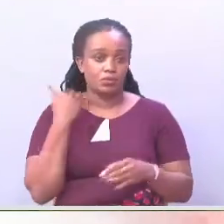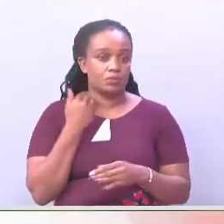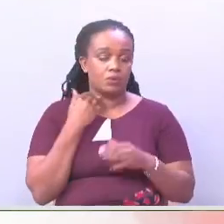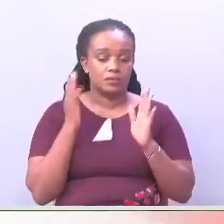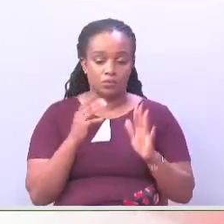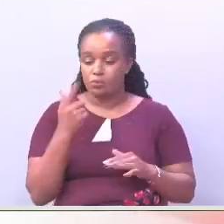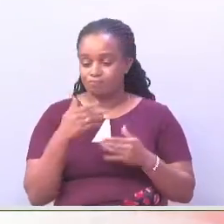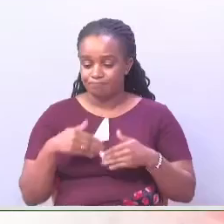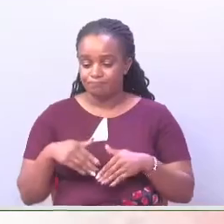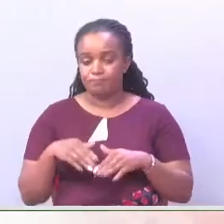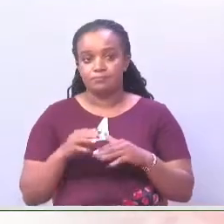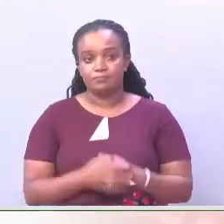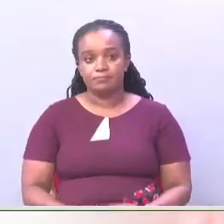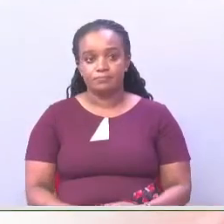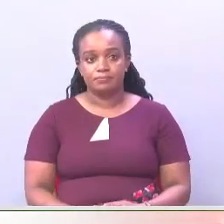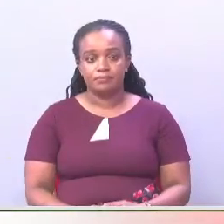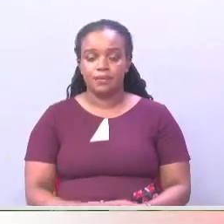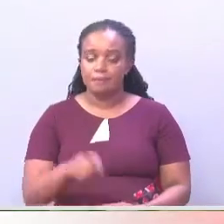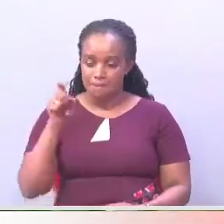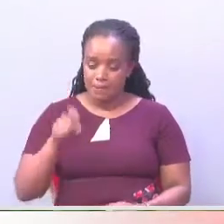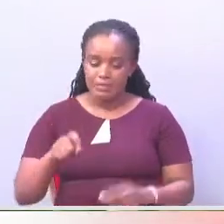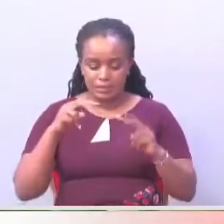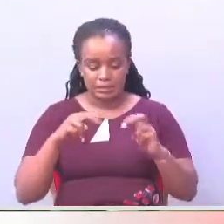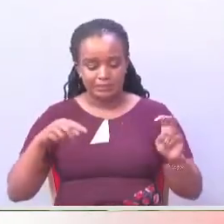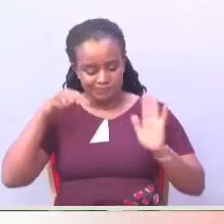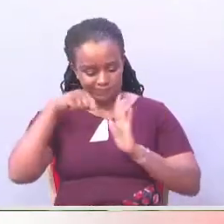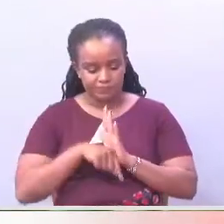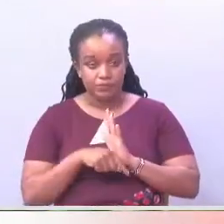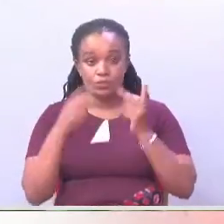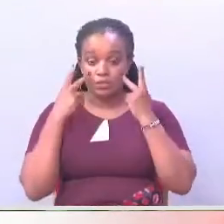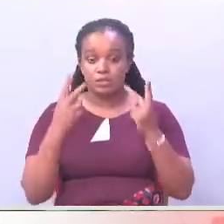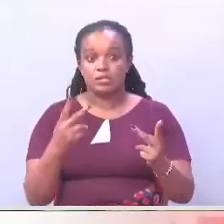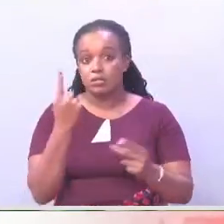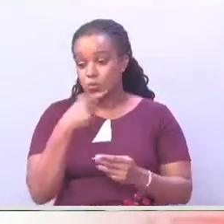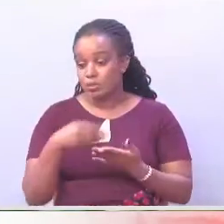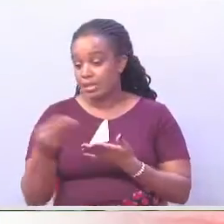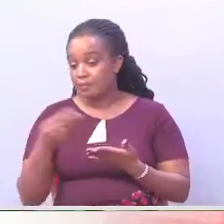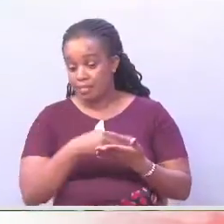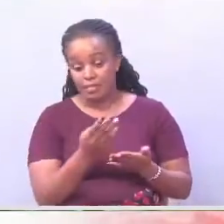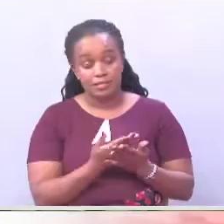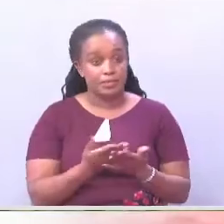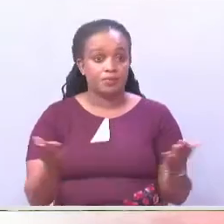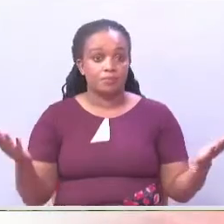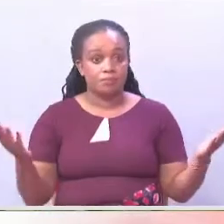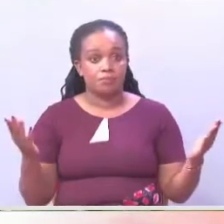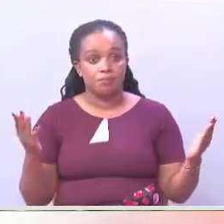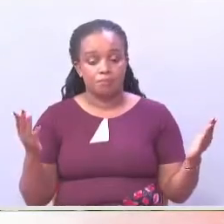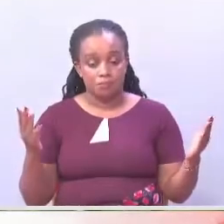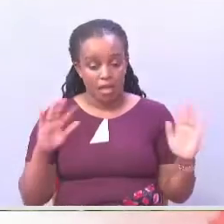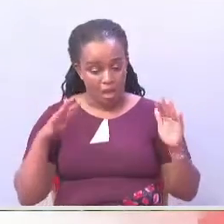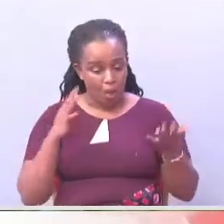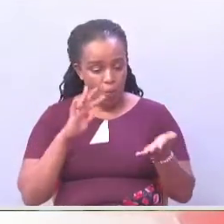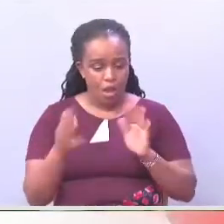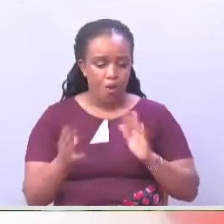havoc in the county. We must dig deeper to see who resupplies them. How is it that